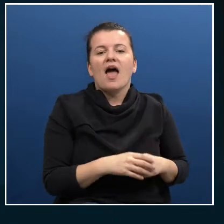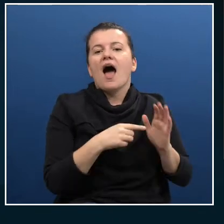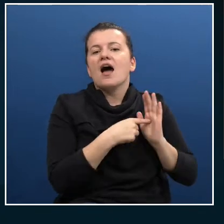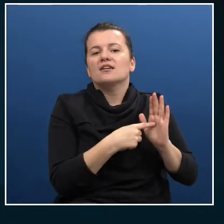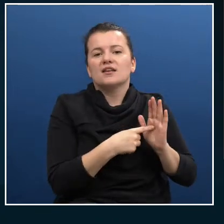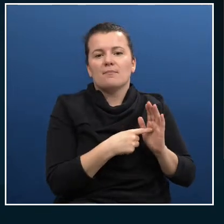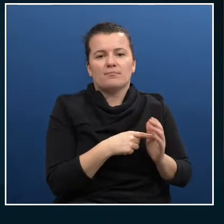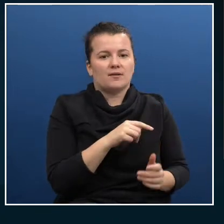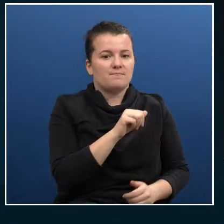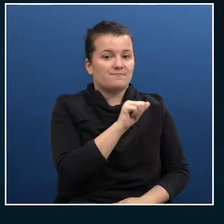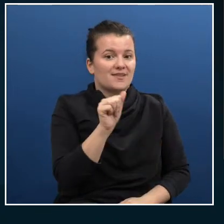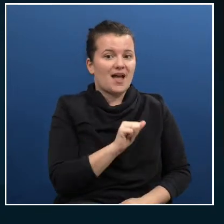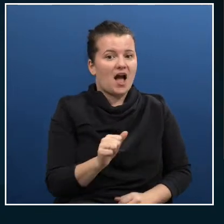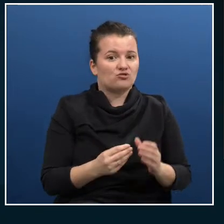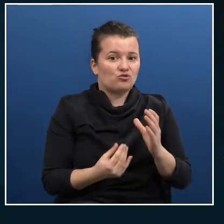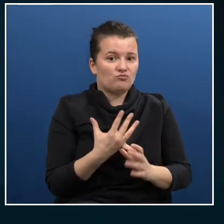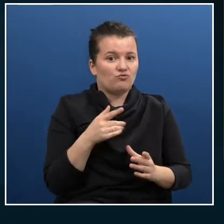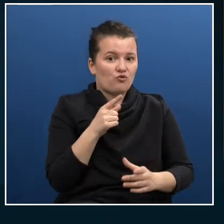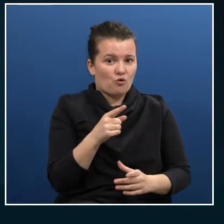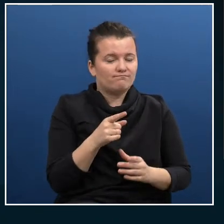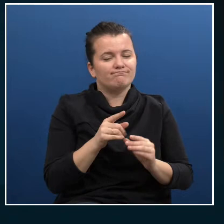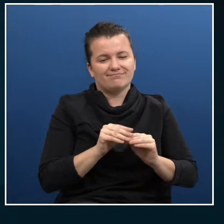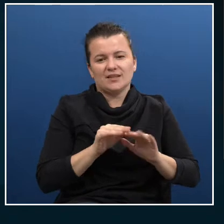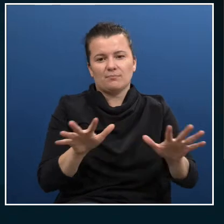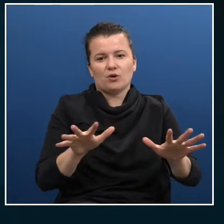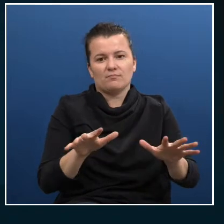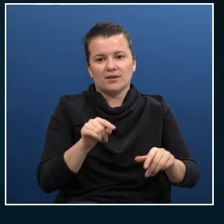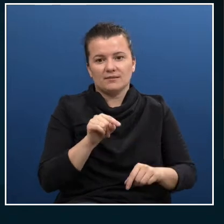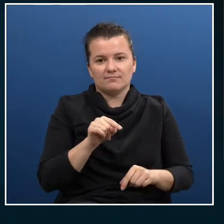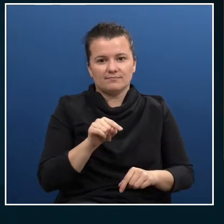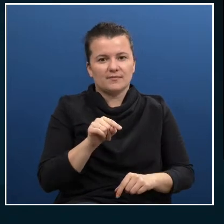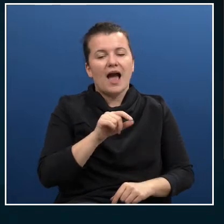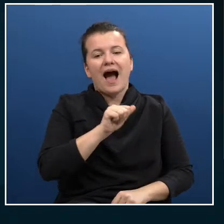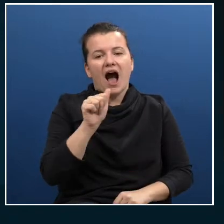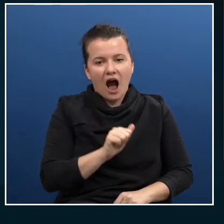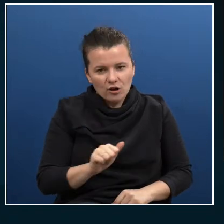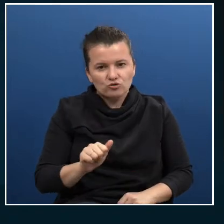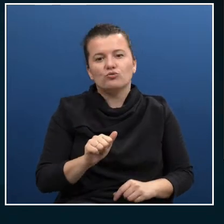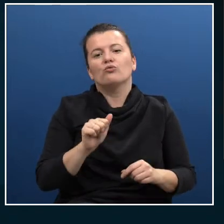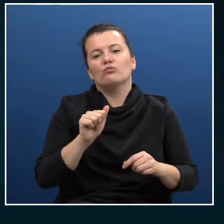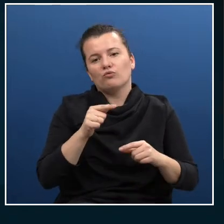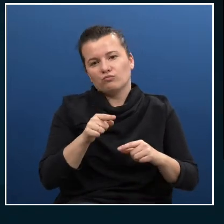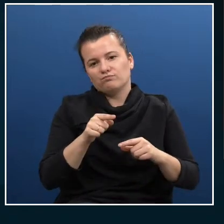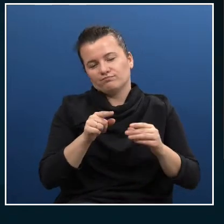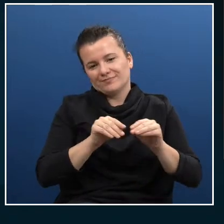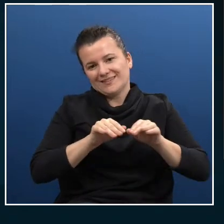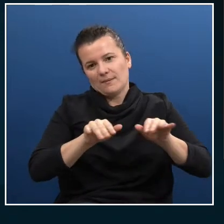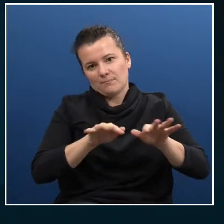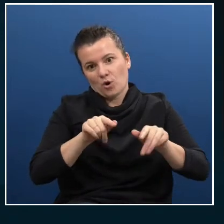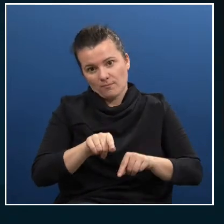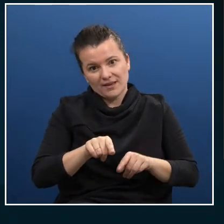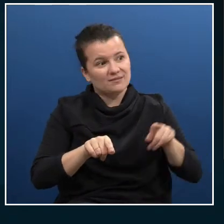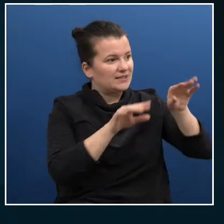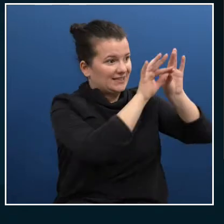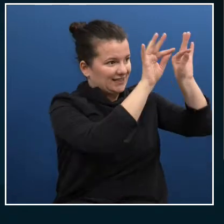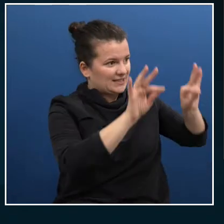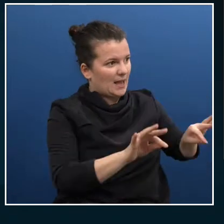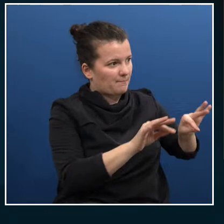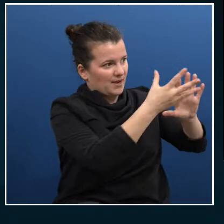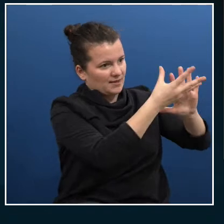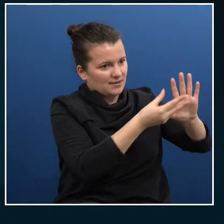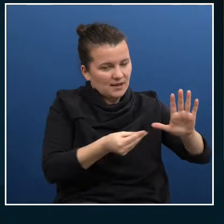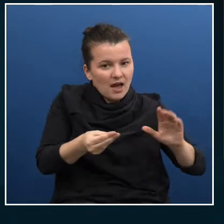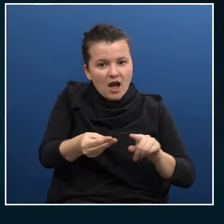Azure Resource Group deployment commandlet to deploy my template and push it to the Azure Resource